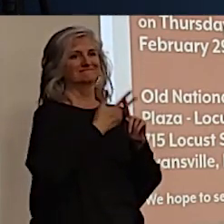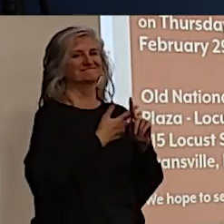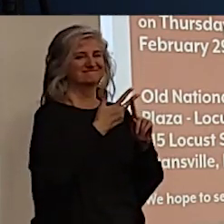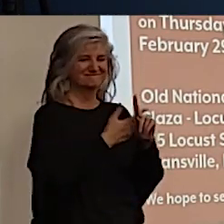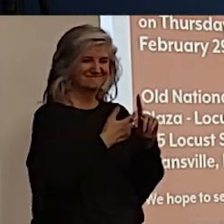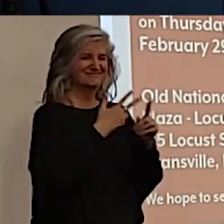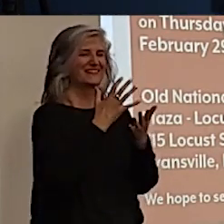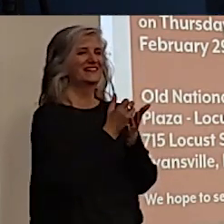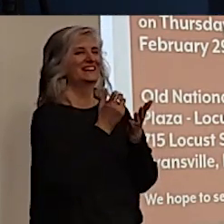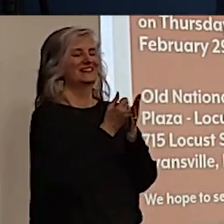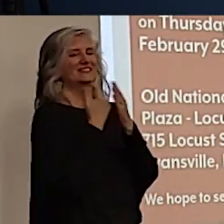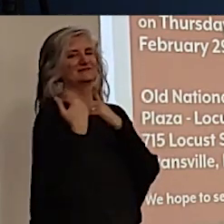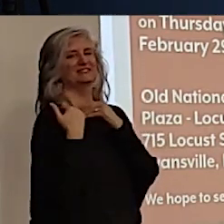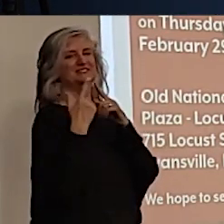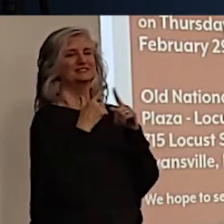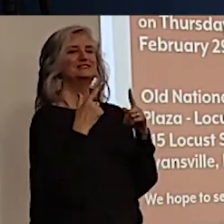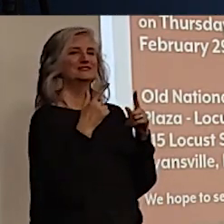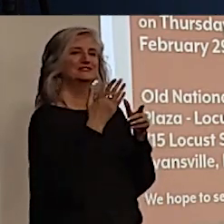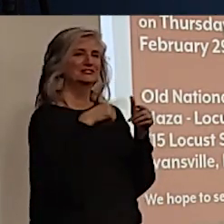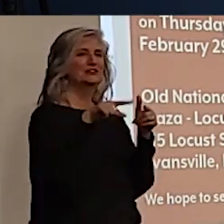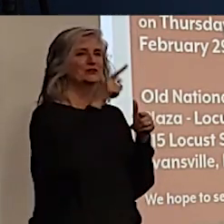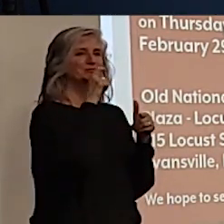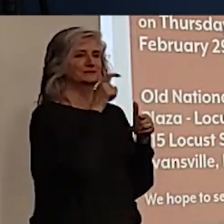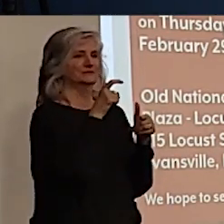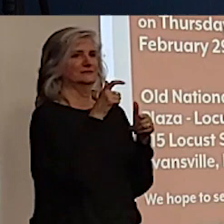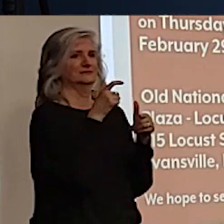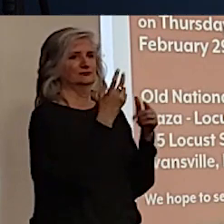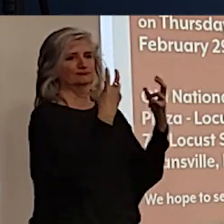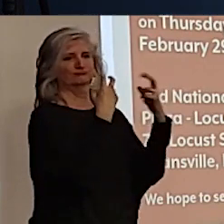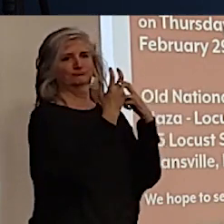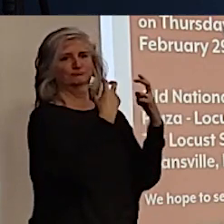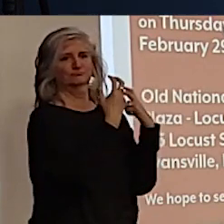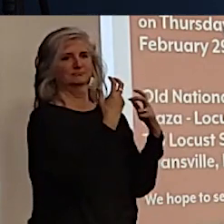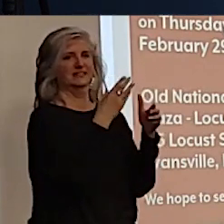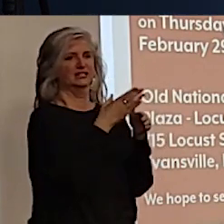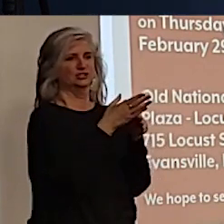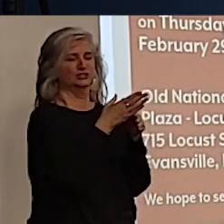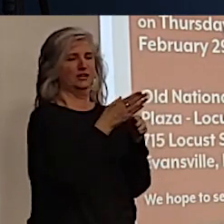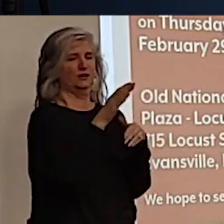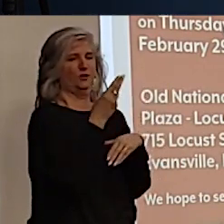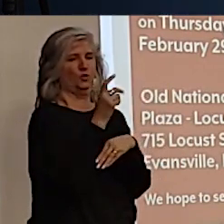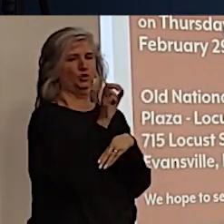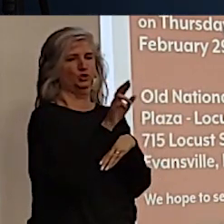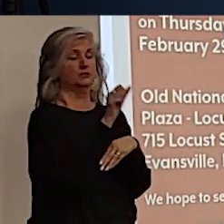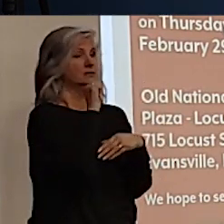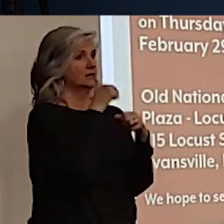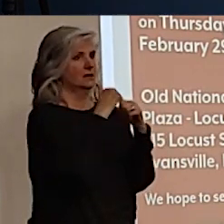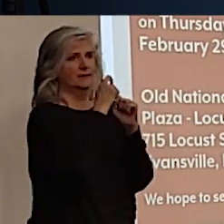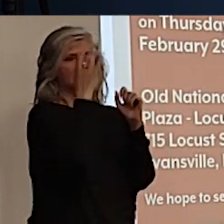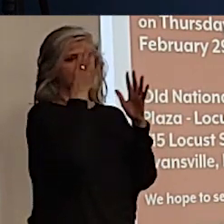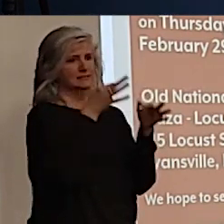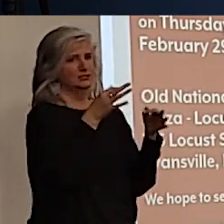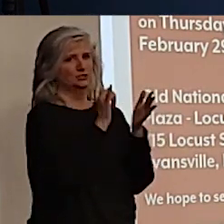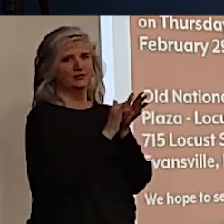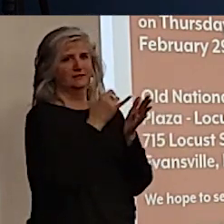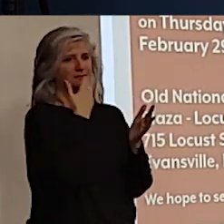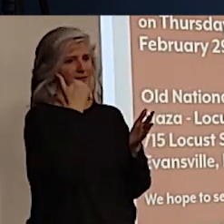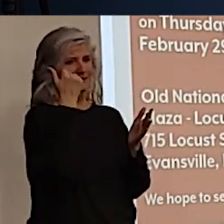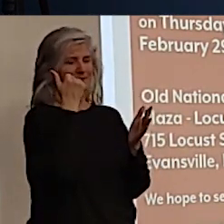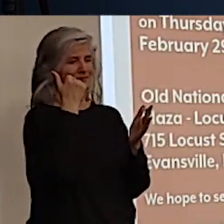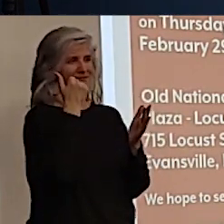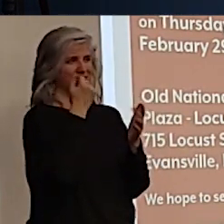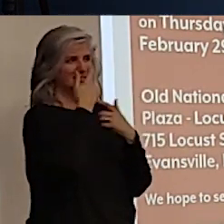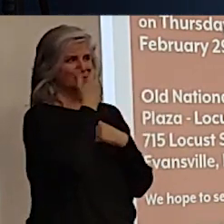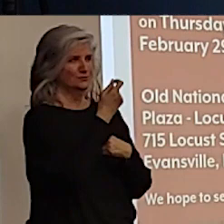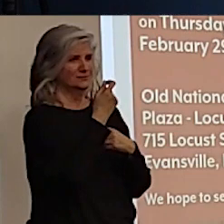earnings and their responsibility to the shareholders and executive compensation. And they are not making decisions, we believe, that are in the best interest of